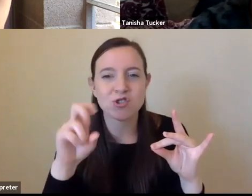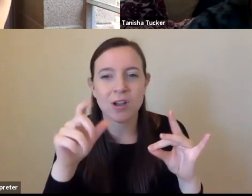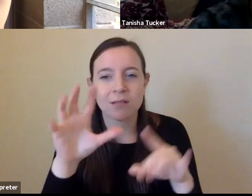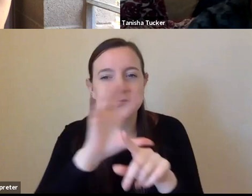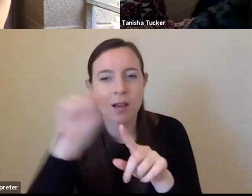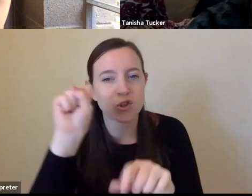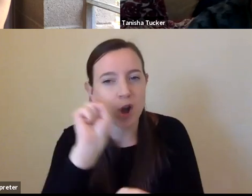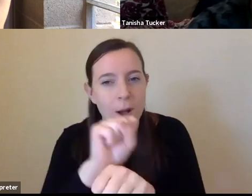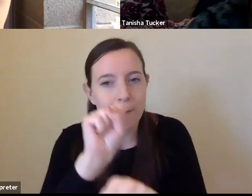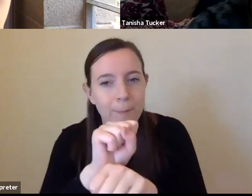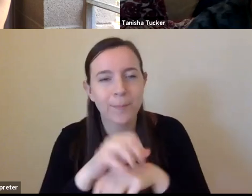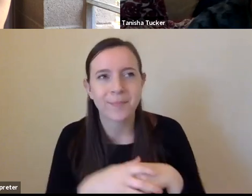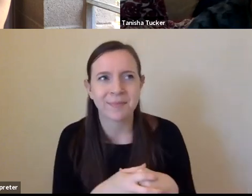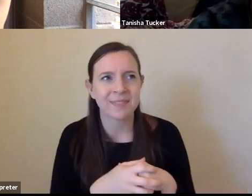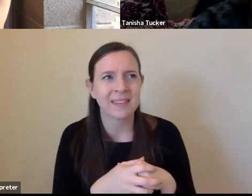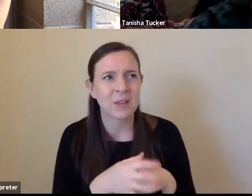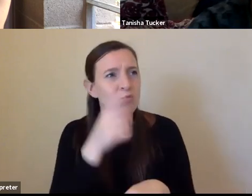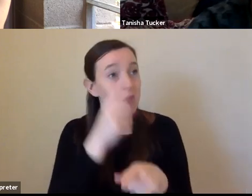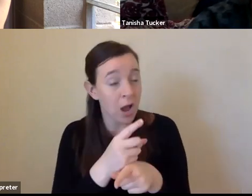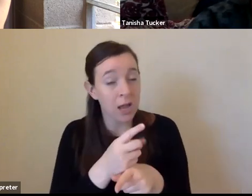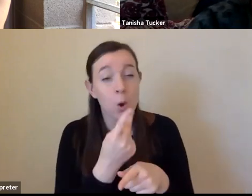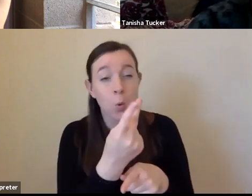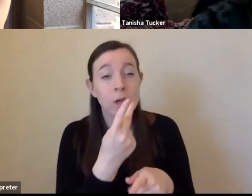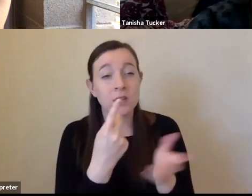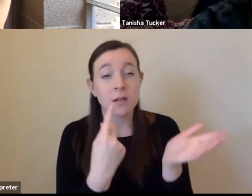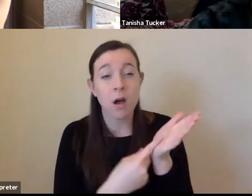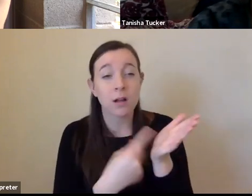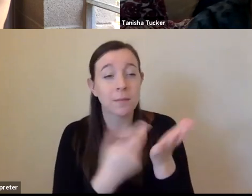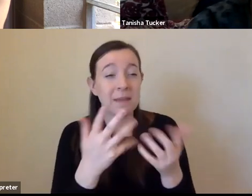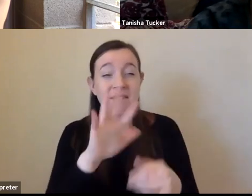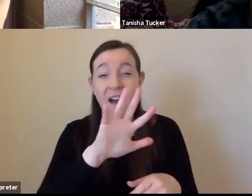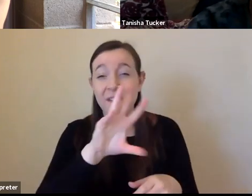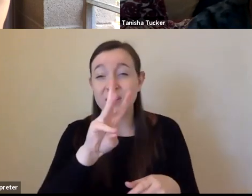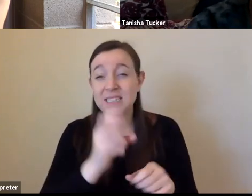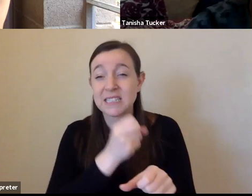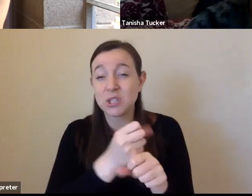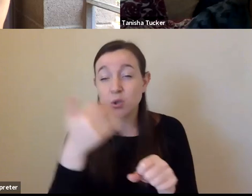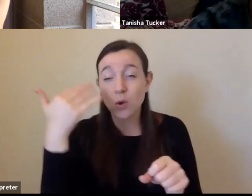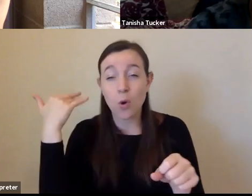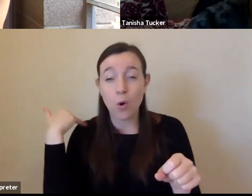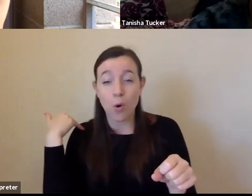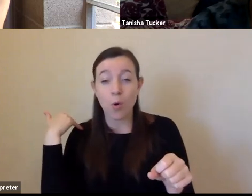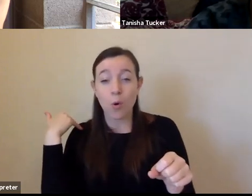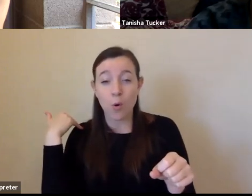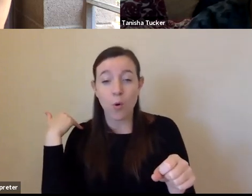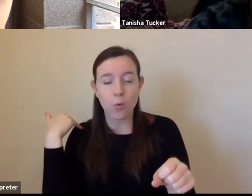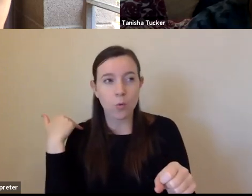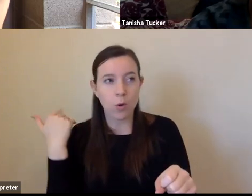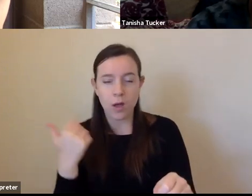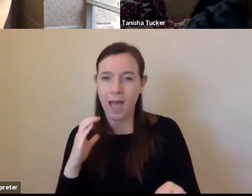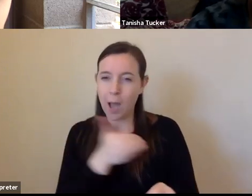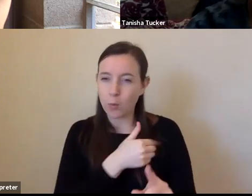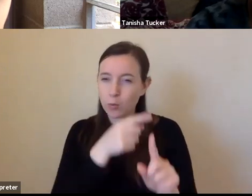we talked like maybe 5 or 6 years ago about like really reaching out to the young kids,